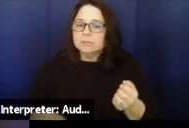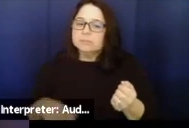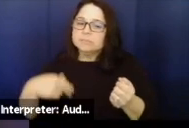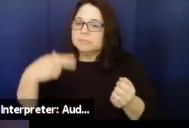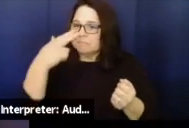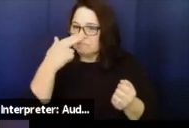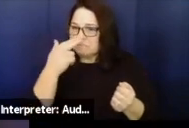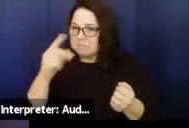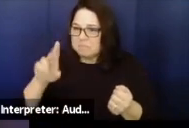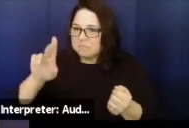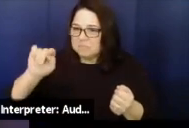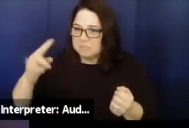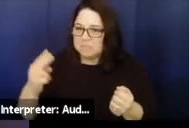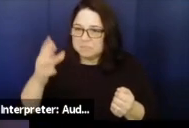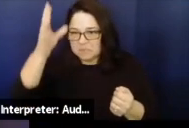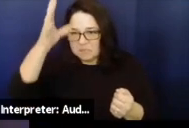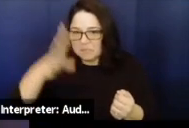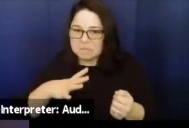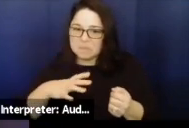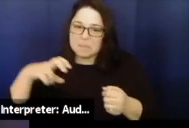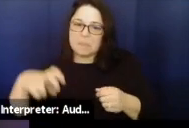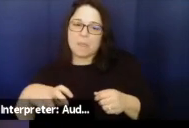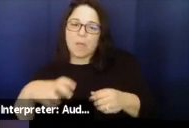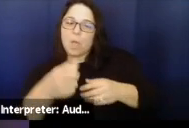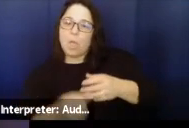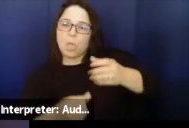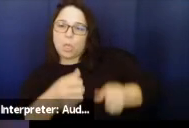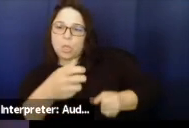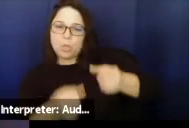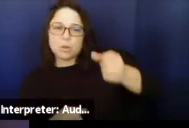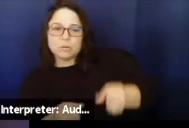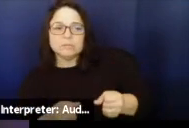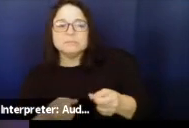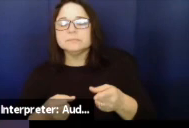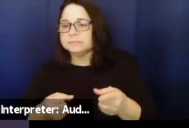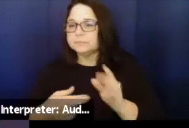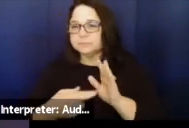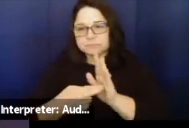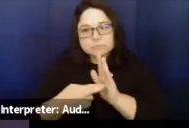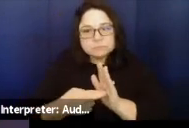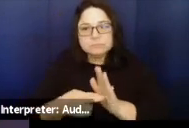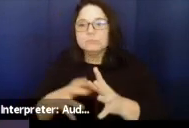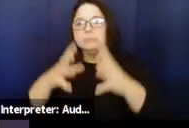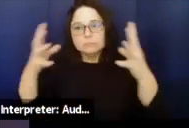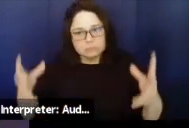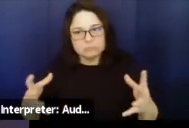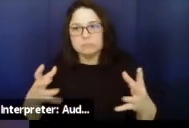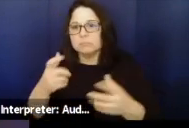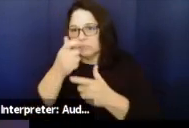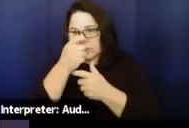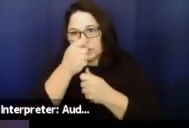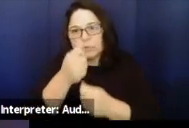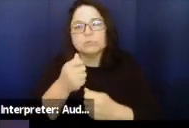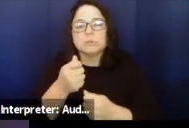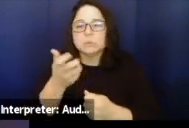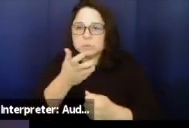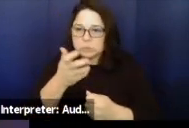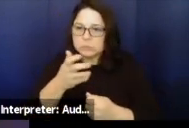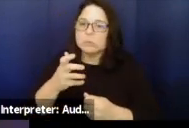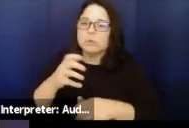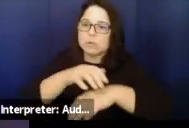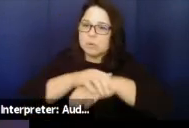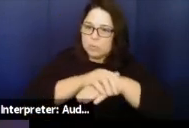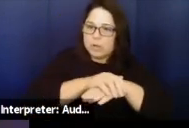is sitting in front milking the cow, again, representing the huge amount of interest the British were paying the Dutch, while